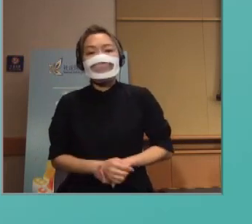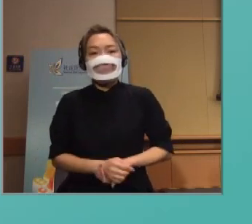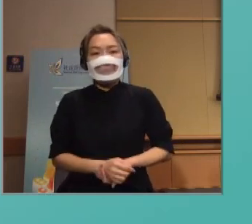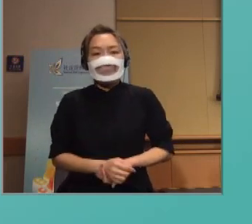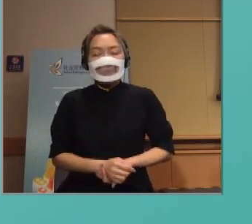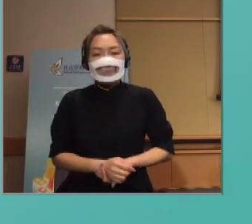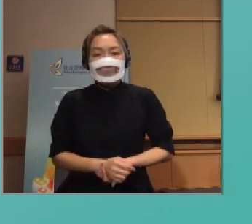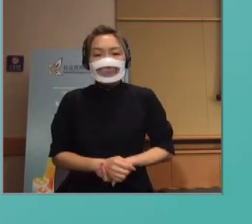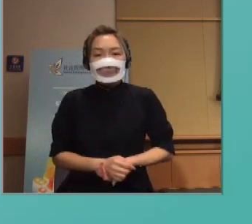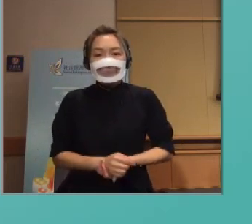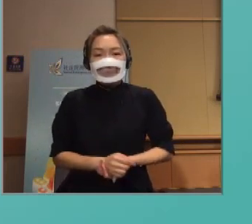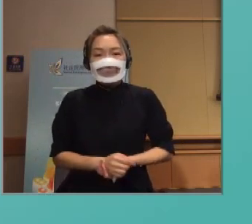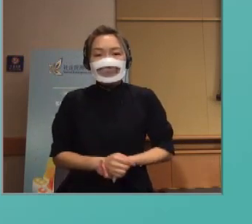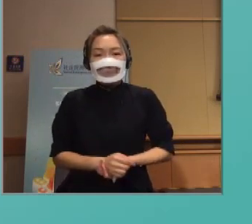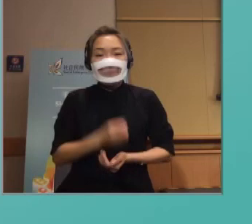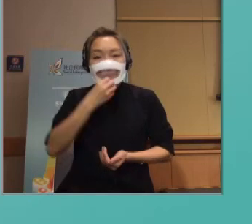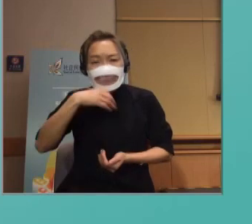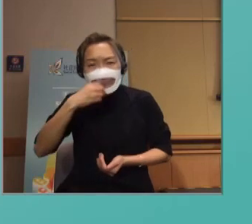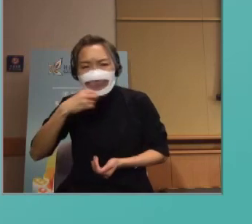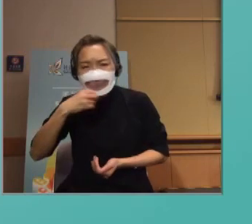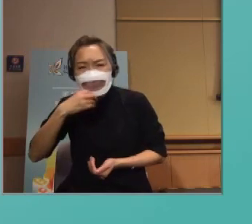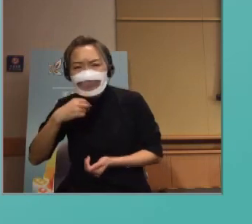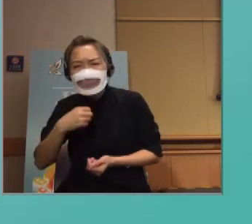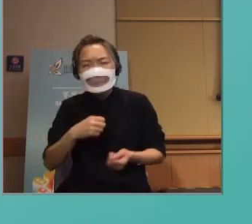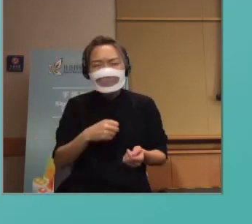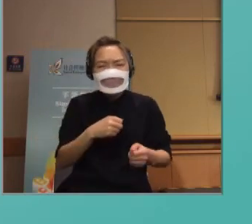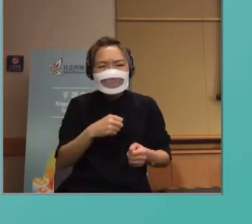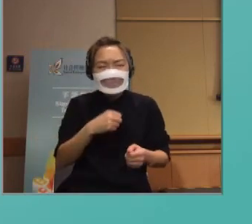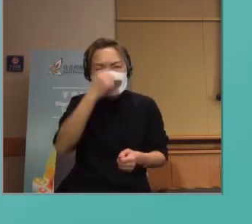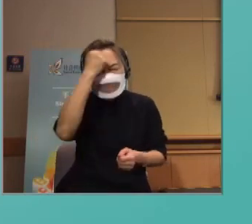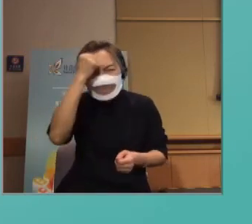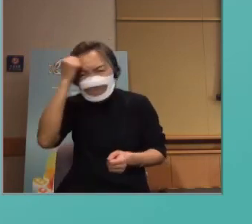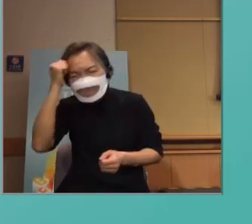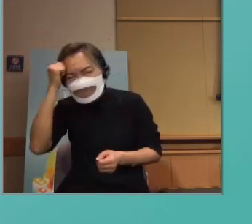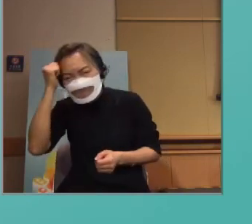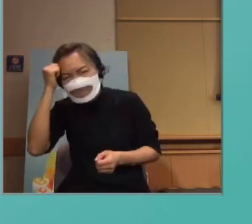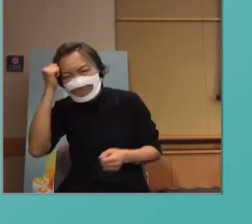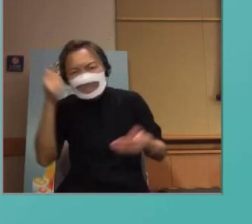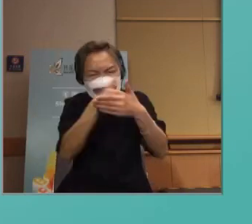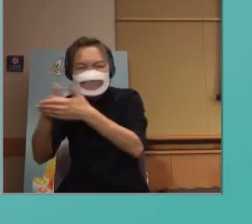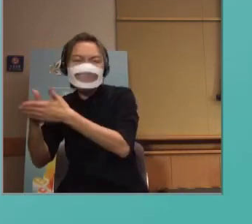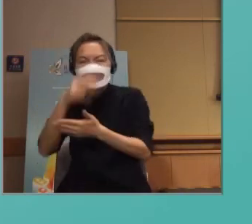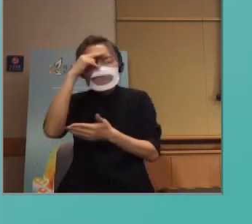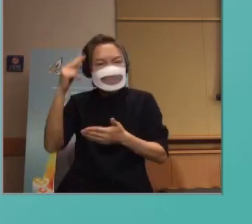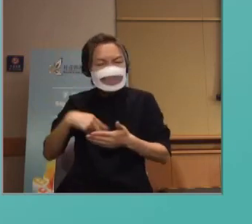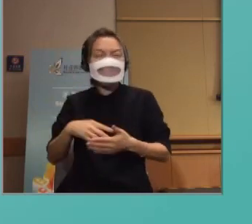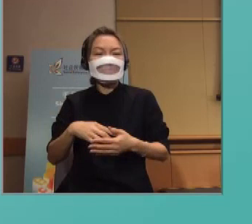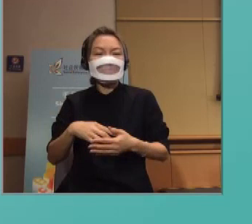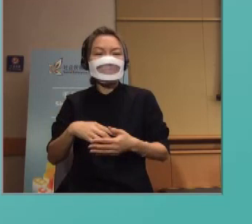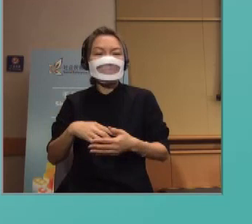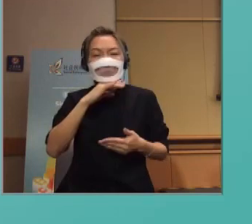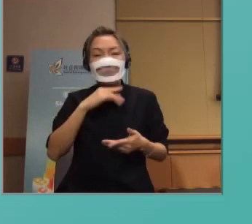But if you are getting the most of the NFT proceeds or the sales, then that is actually a great